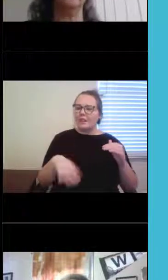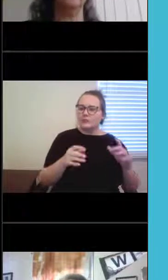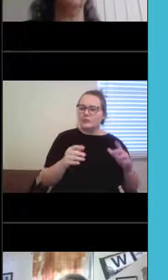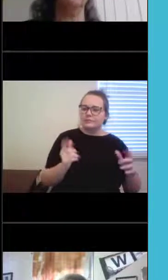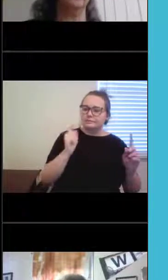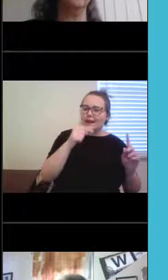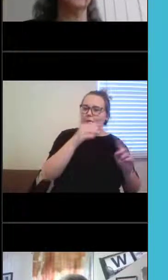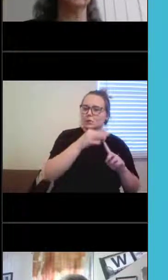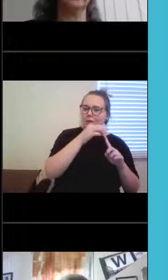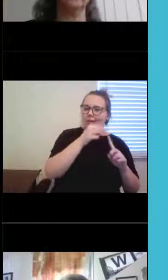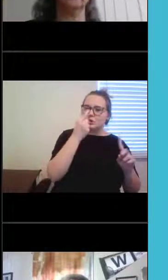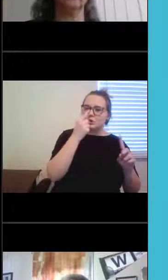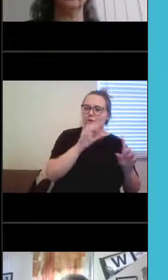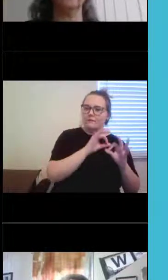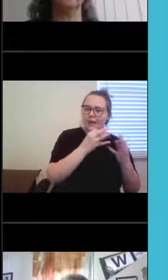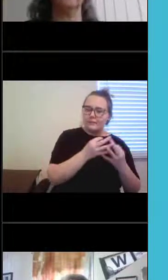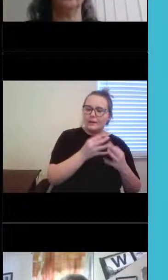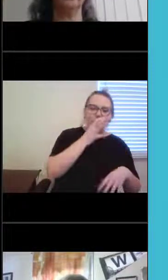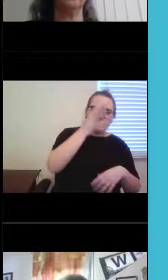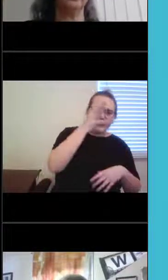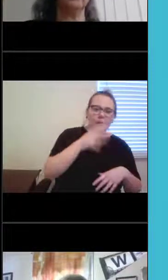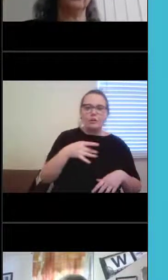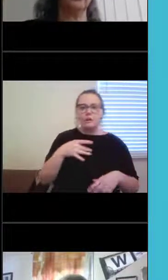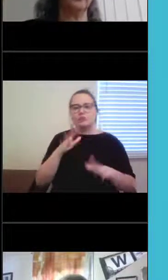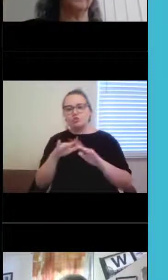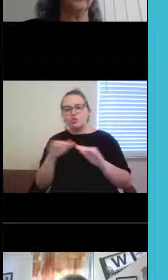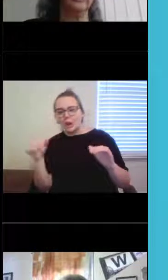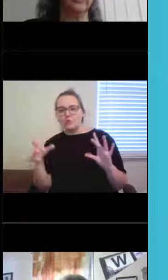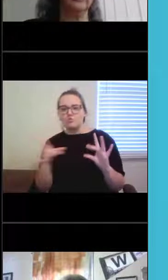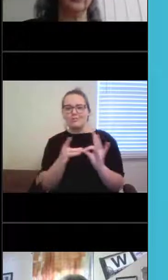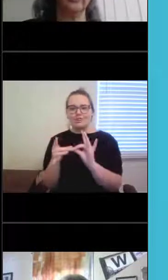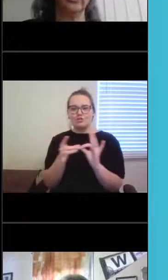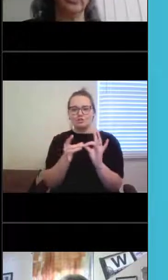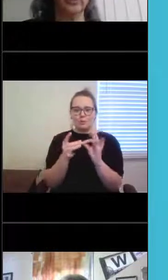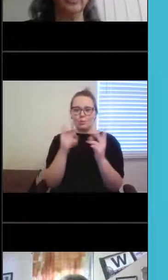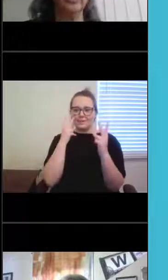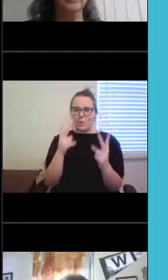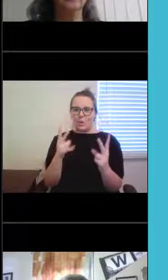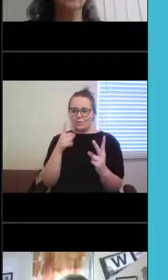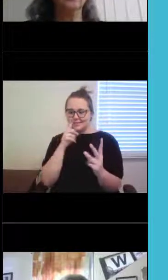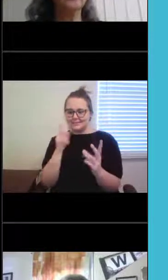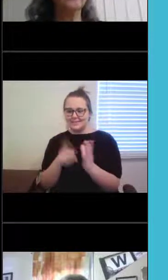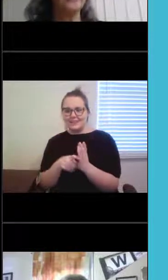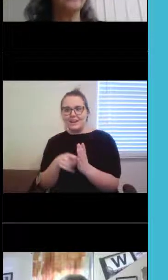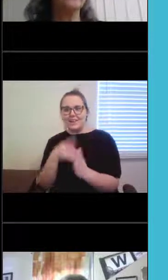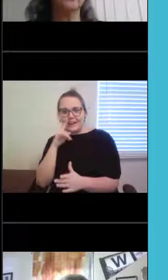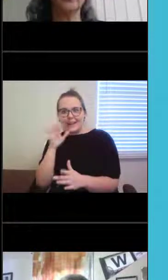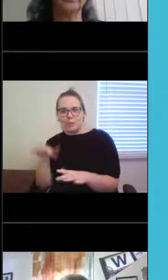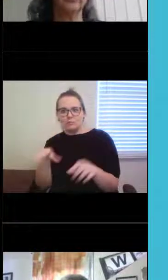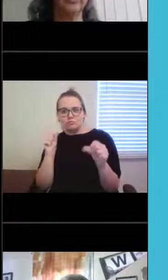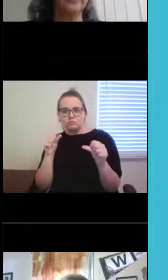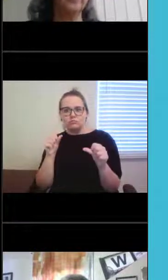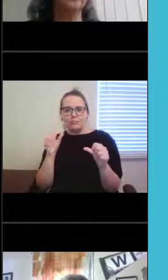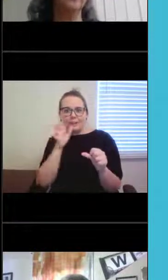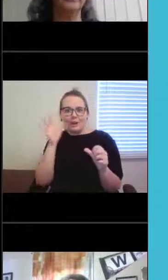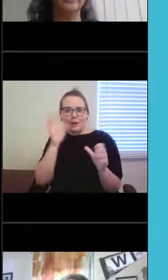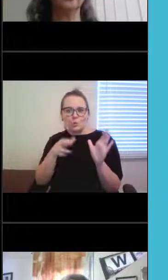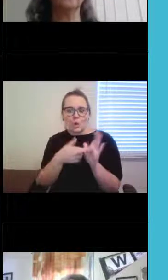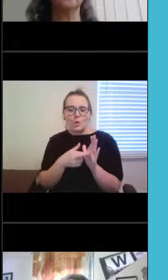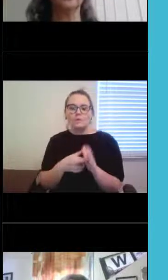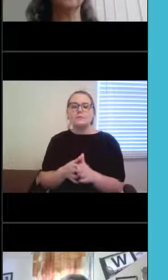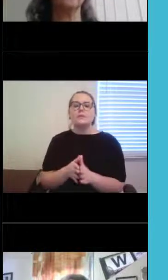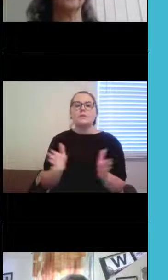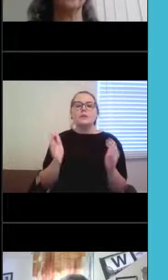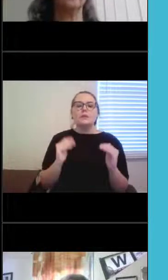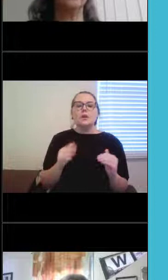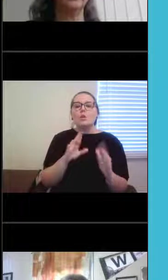the family, parent-child relationship type family relationship that we found in these interviews. The role of past trauma, right? Being better able